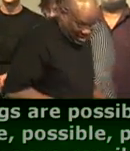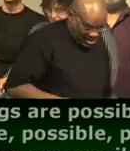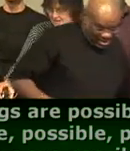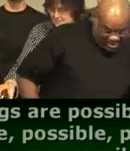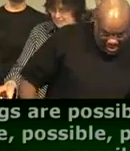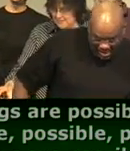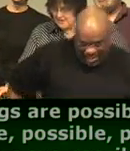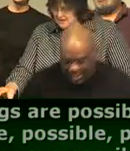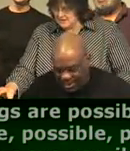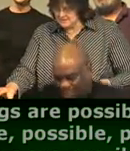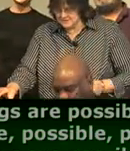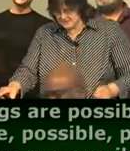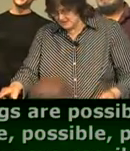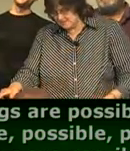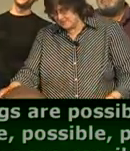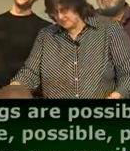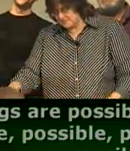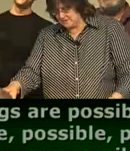possible